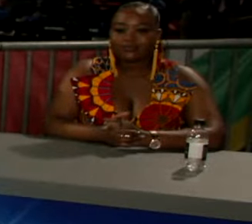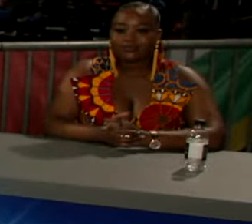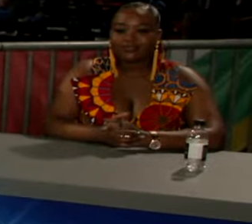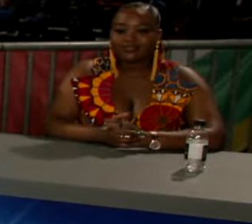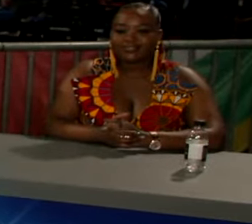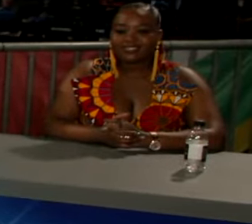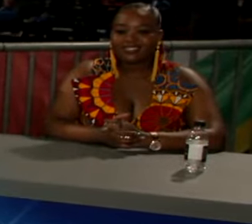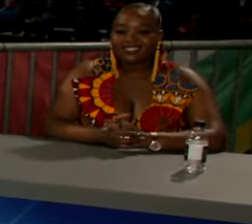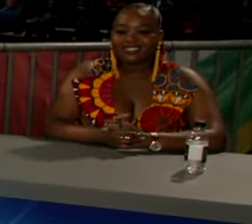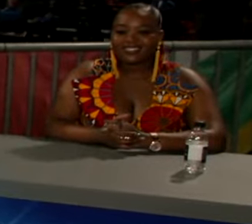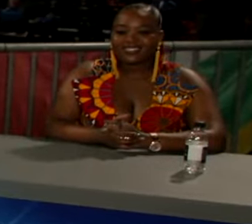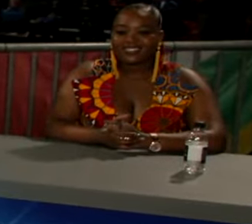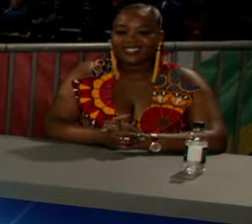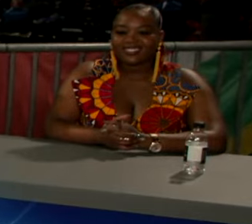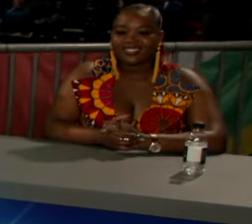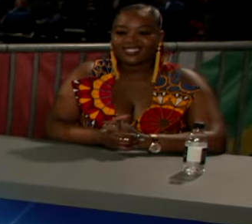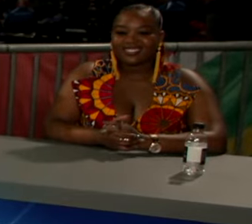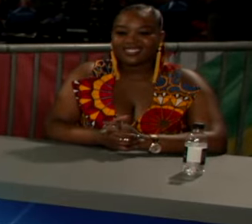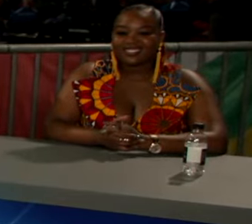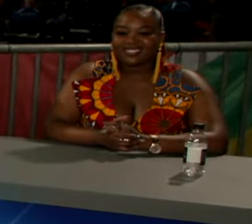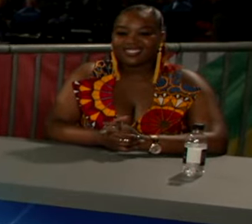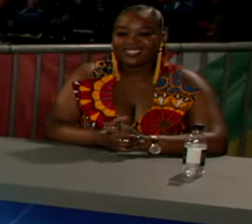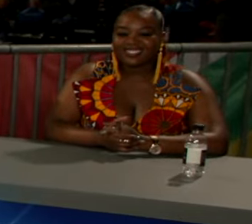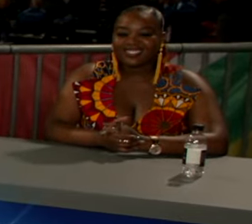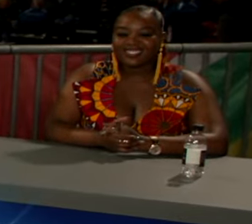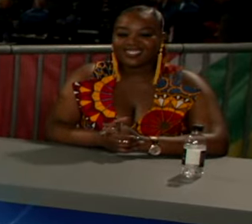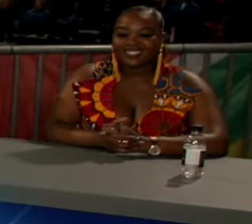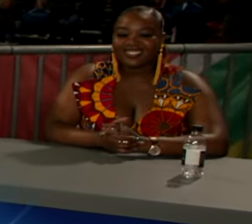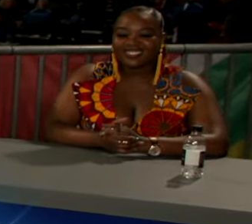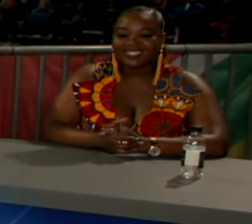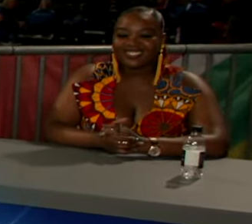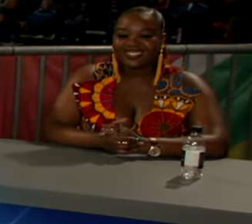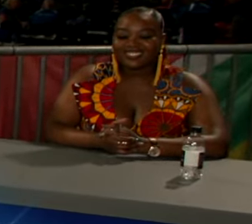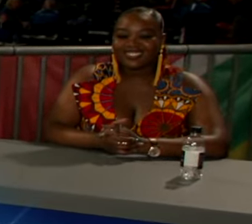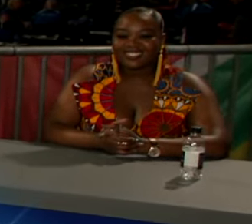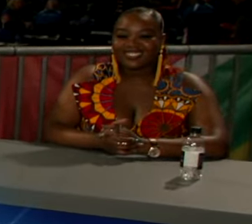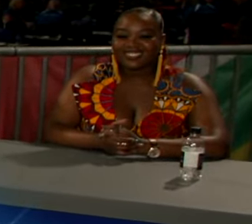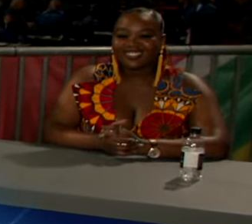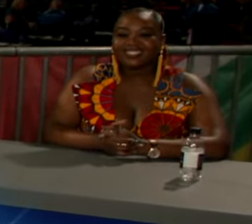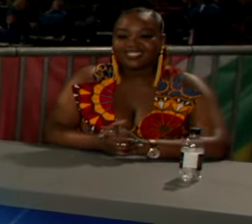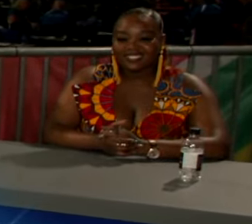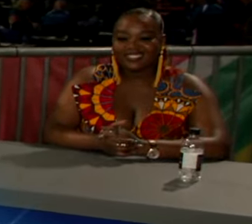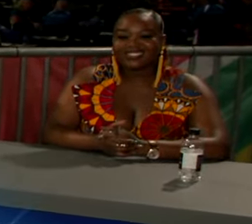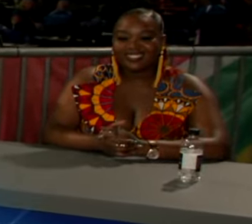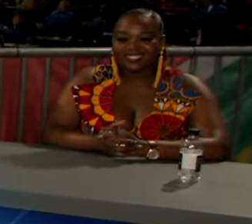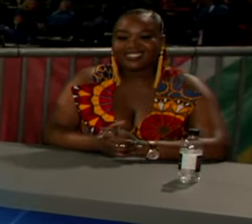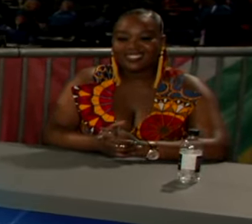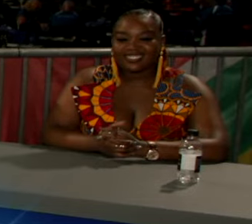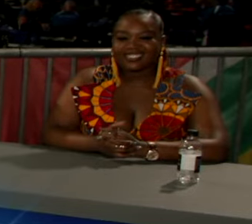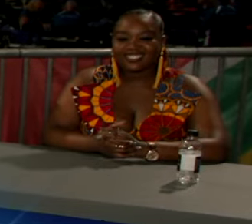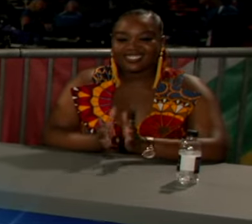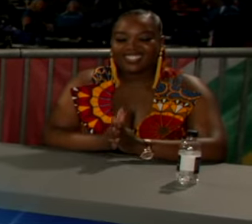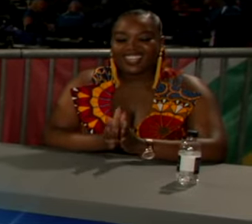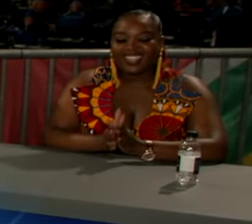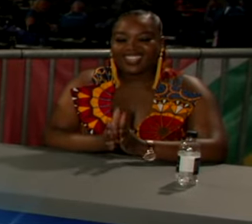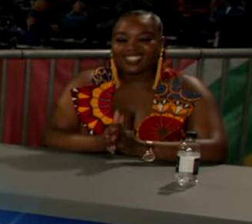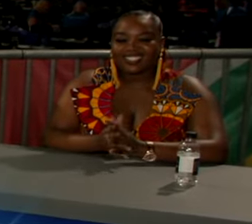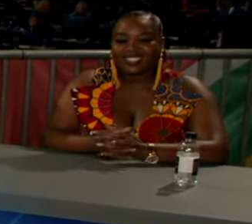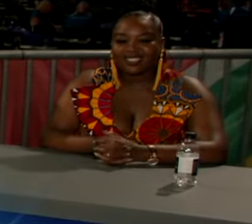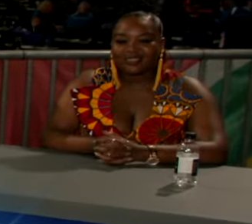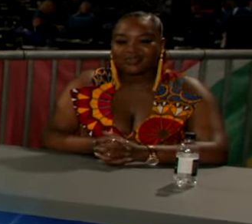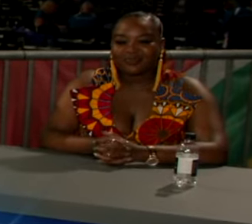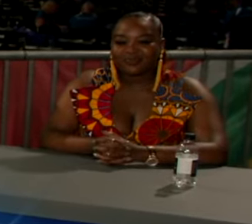Thank you, Kwena, Celia. We are super proud of the work you are doing. Keep it up.